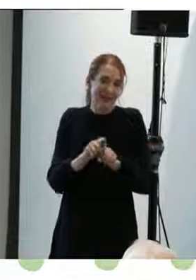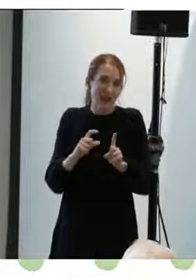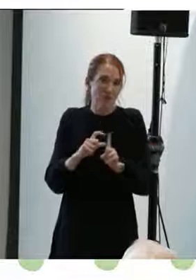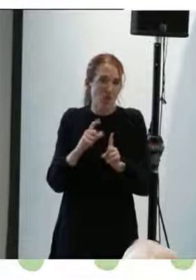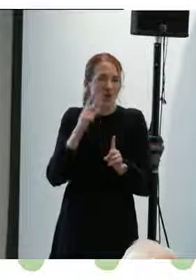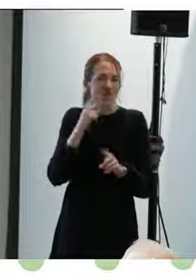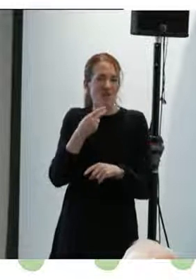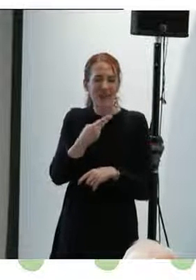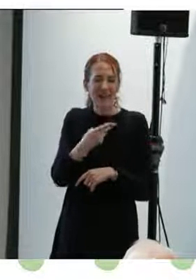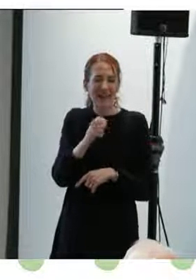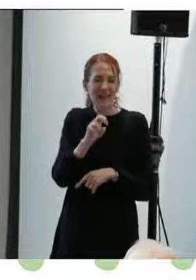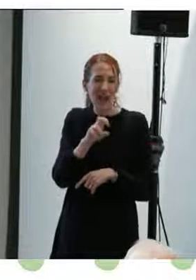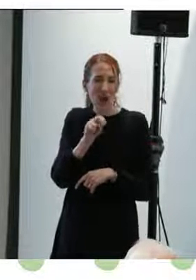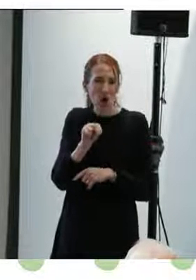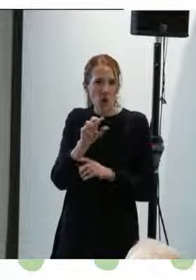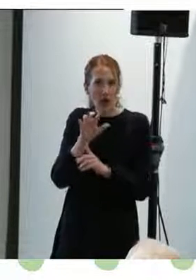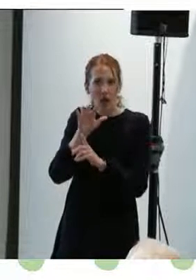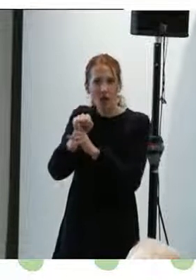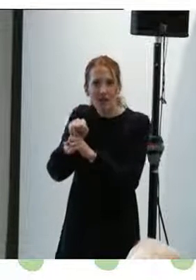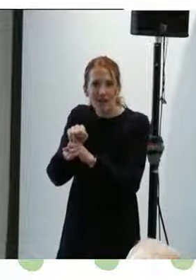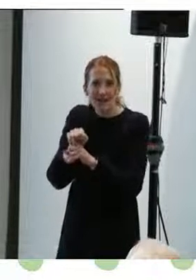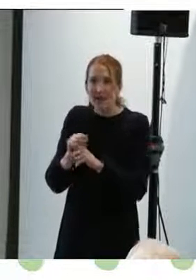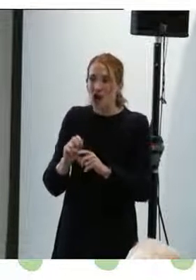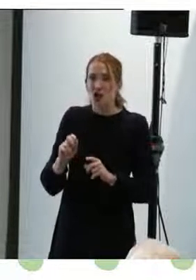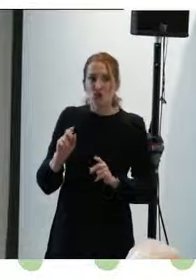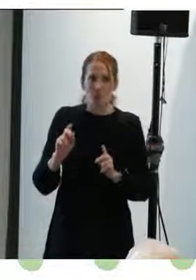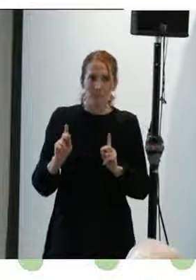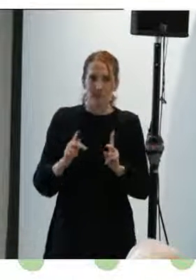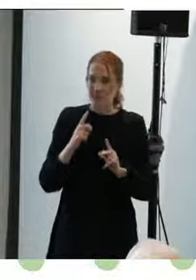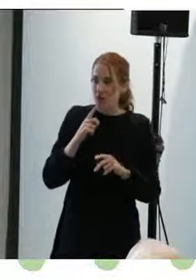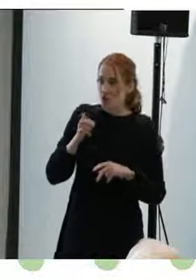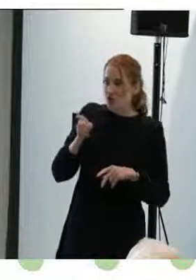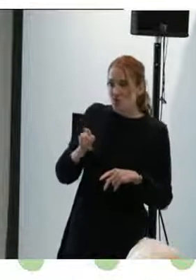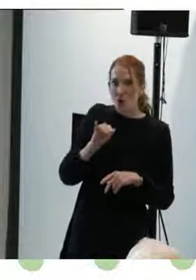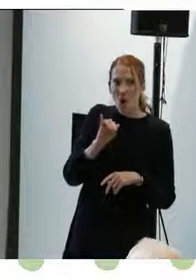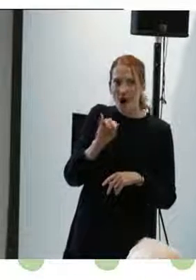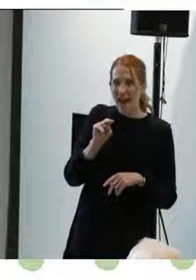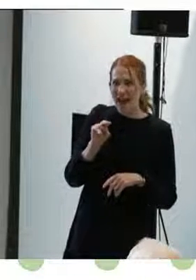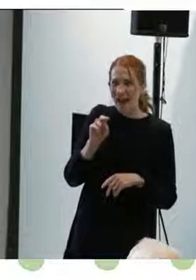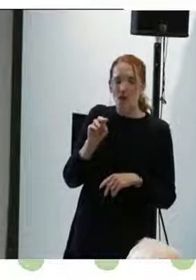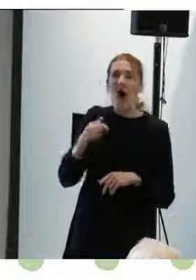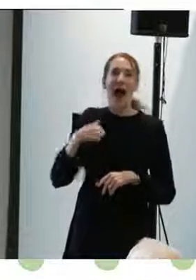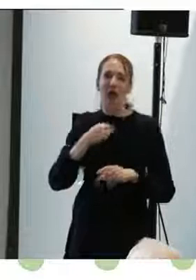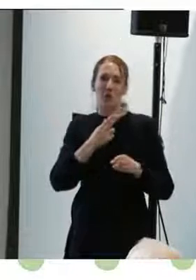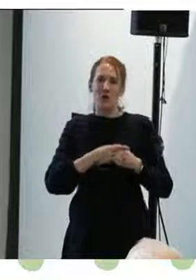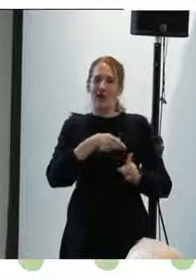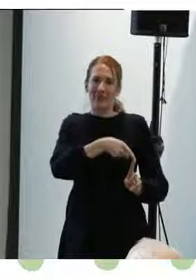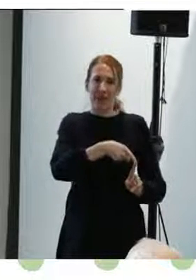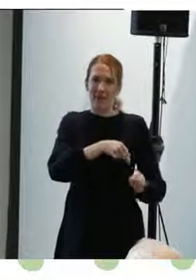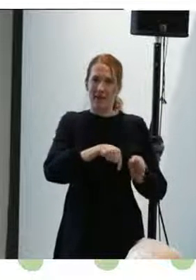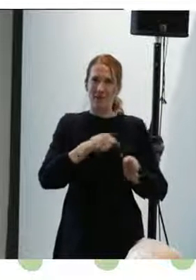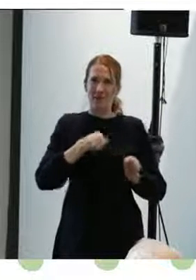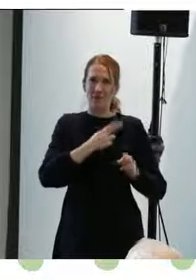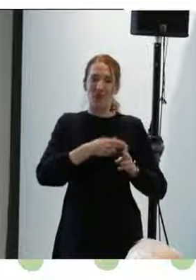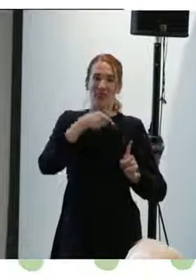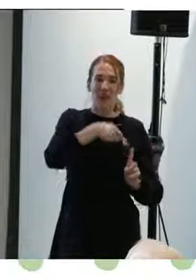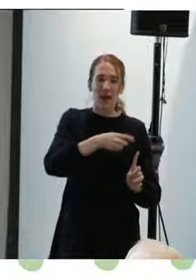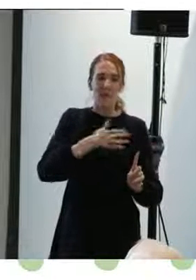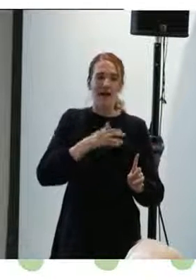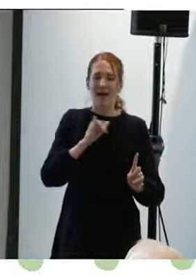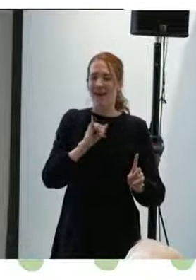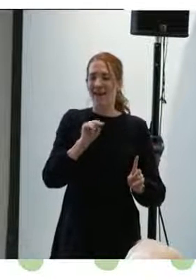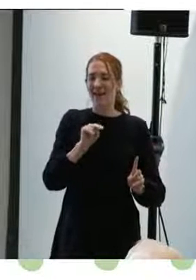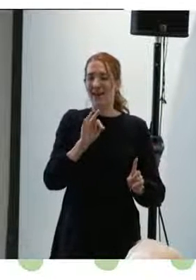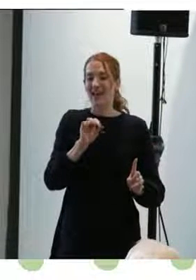being like, you're my informant. And someone's like, are you trying to get me shot? Like, what are you doing? And I was like, okay, not an informant. And so like a lot of me